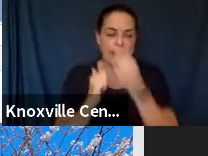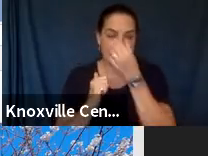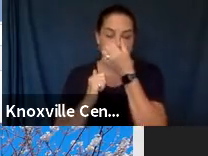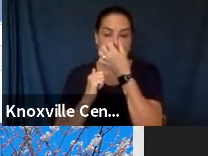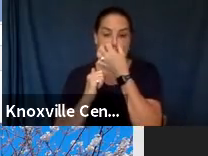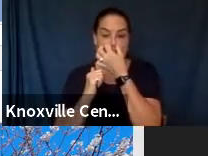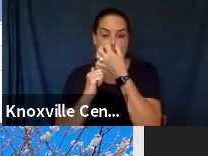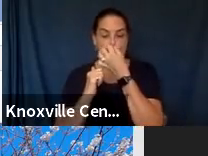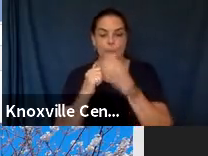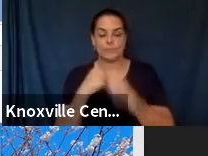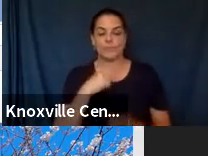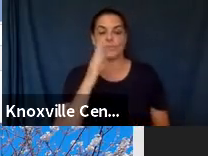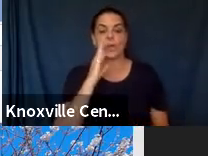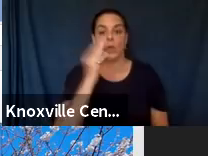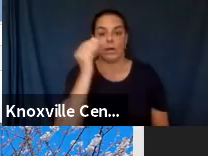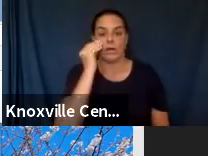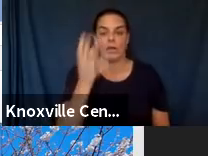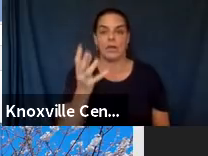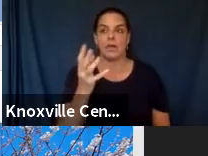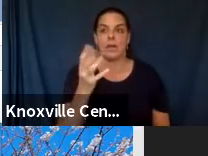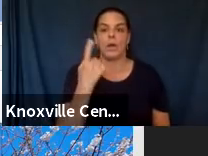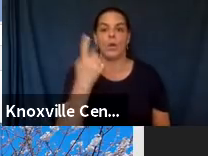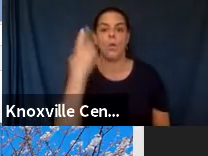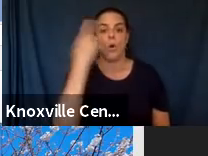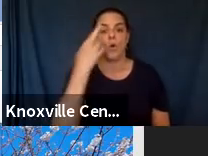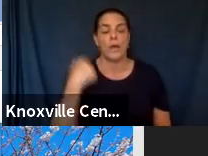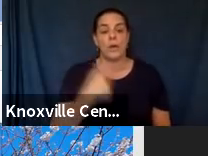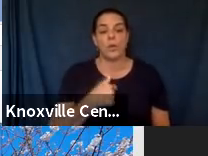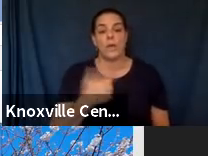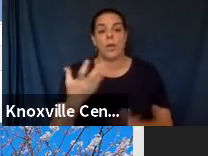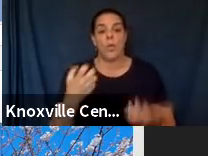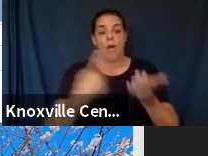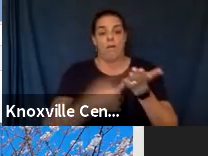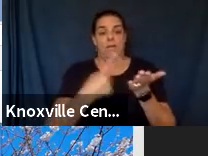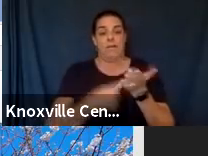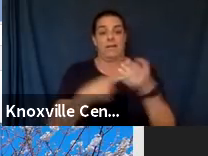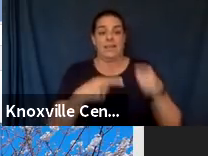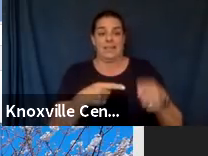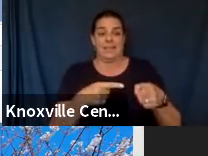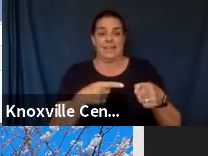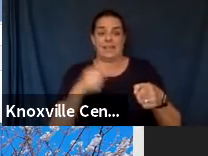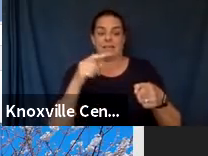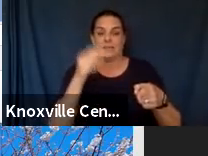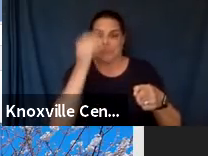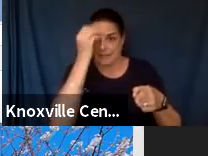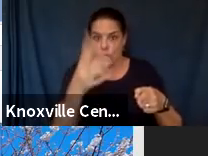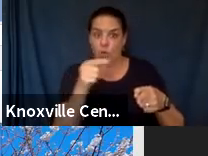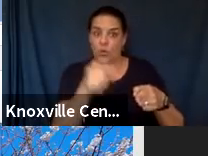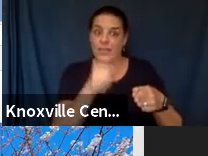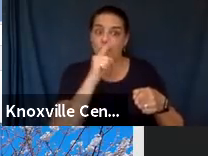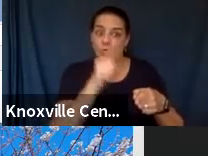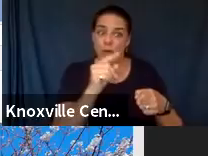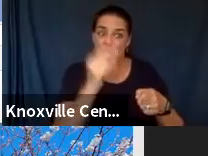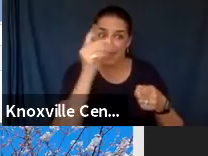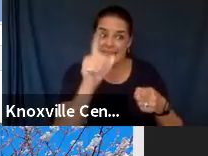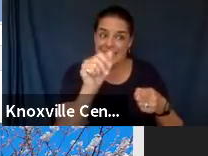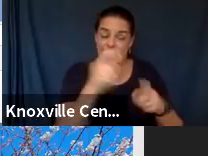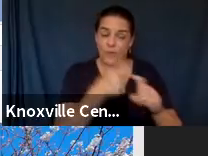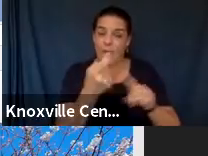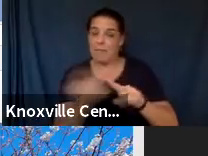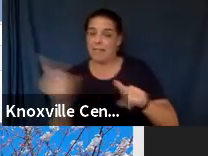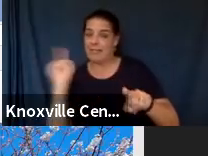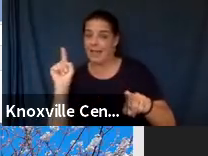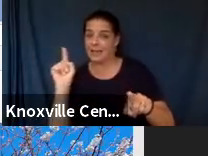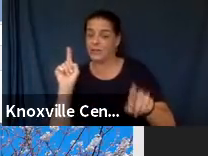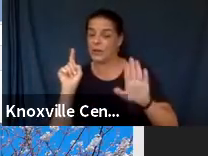that, one of the reasons we wanted to talk about this week, that this is last week's data, is we are seeing a